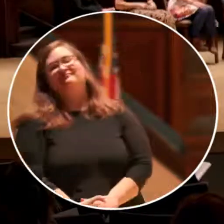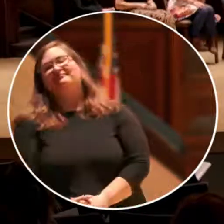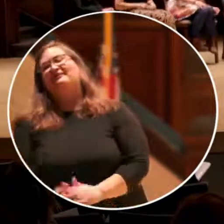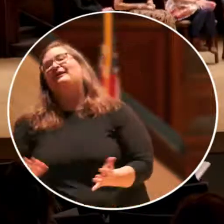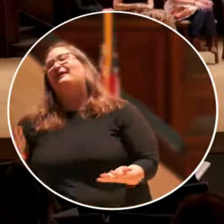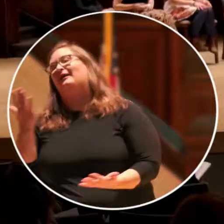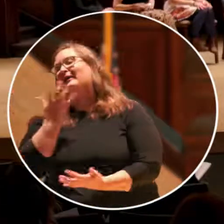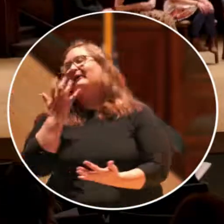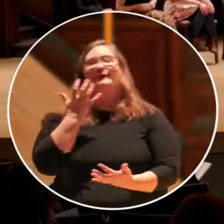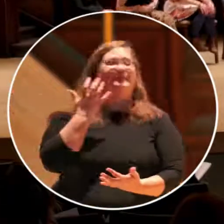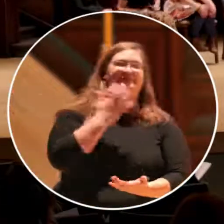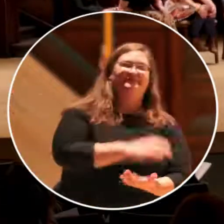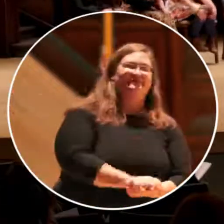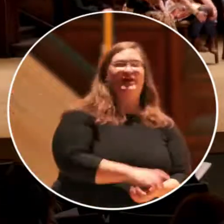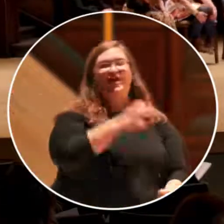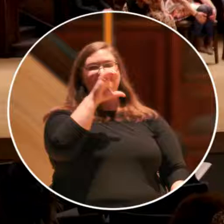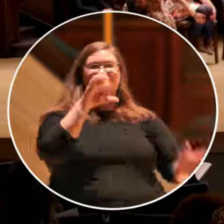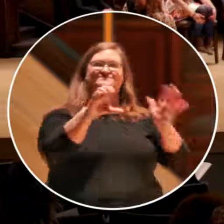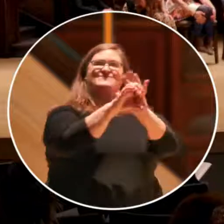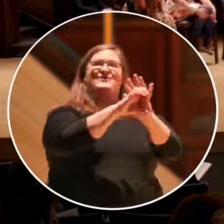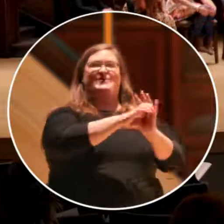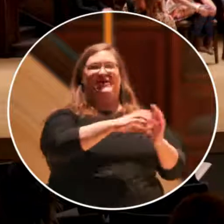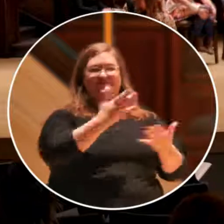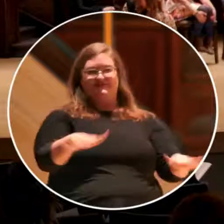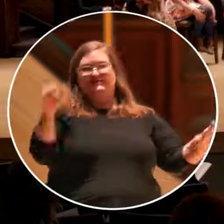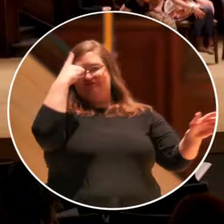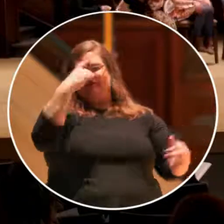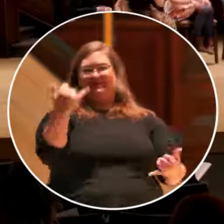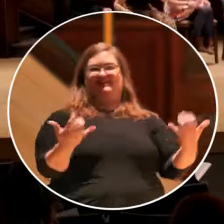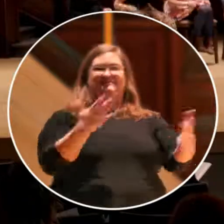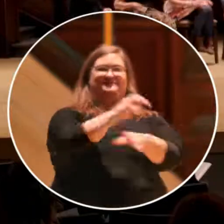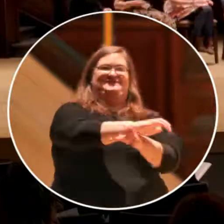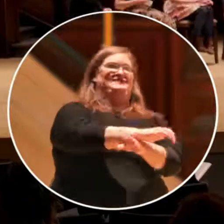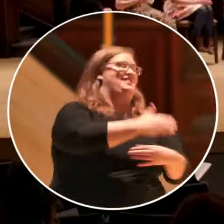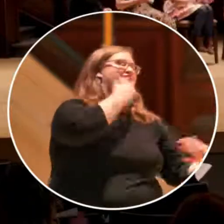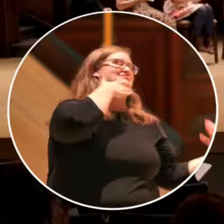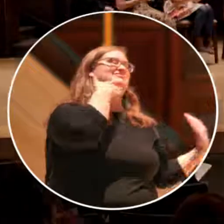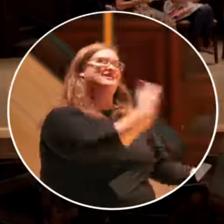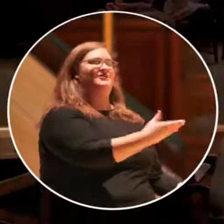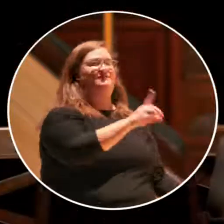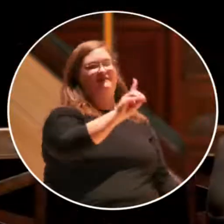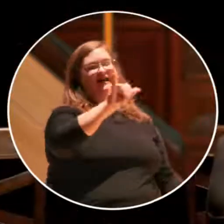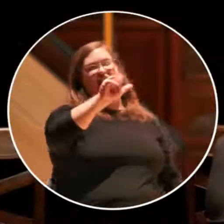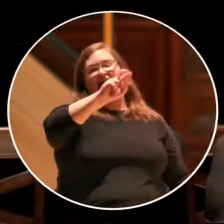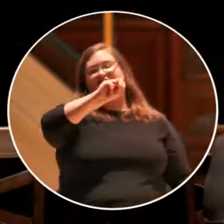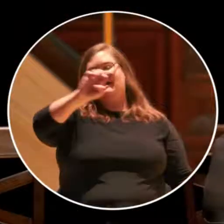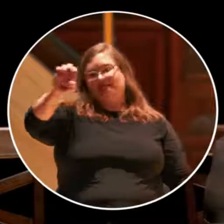A photo finish for the evening. Yes, thank you, Diane.